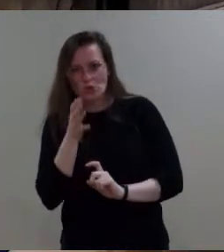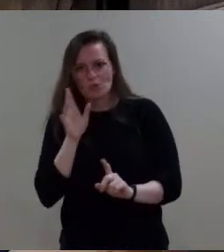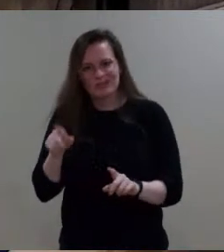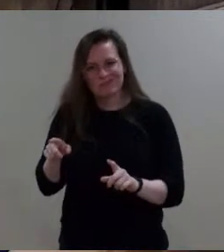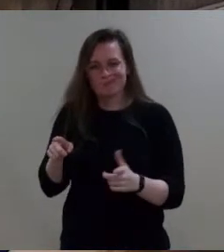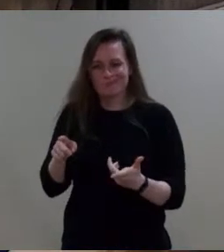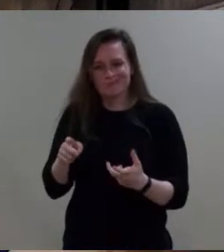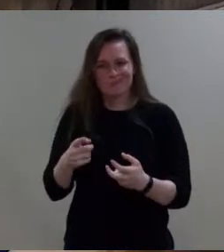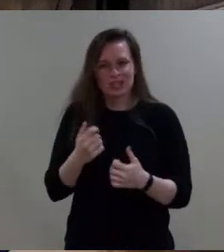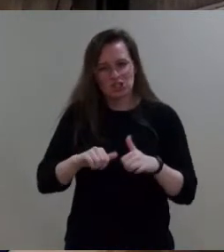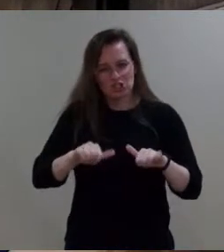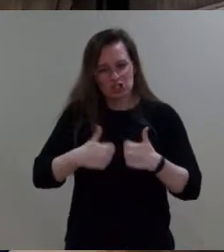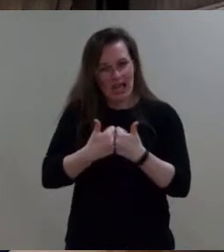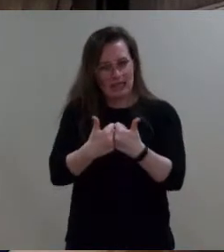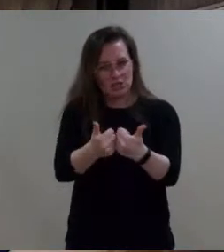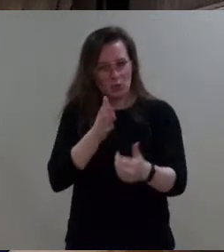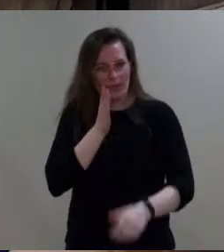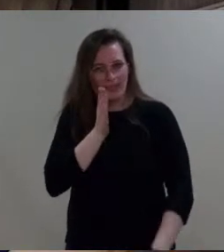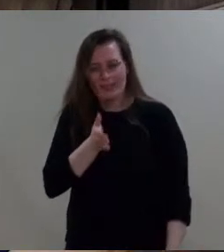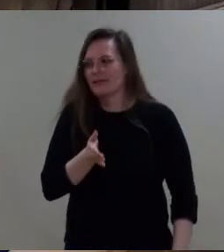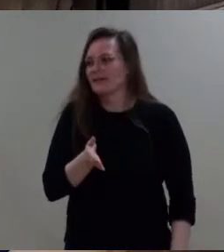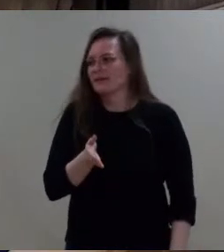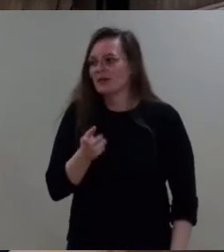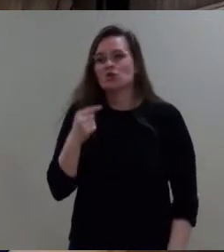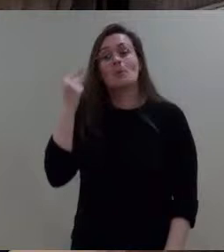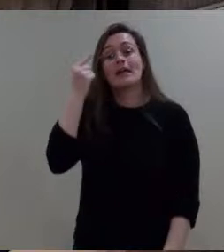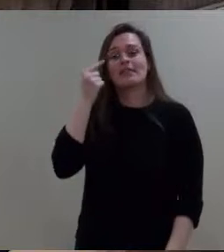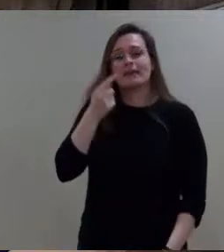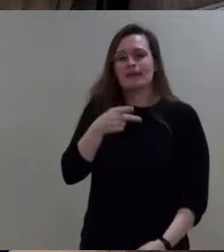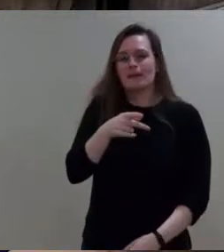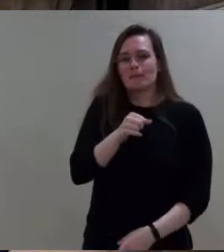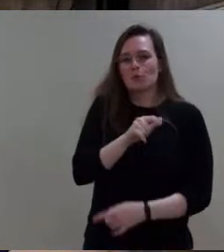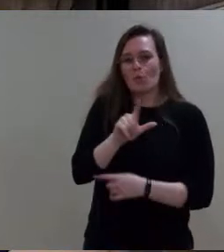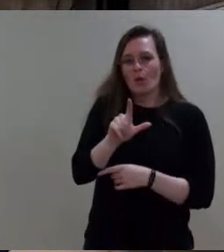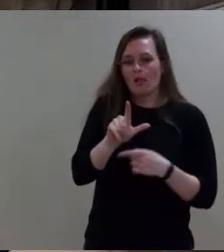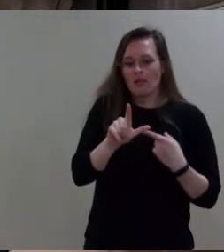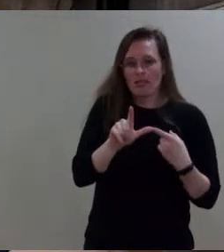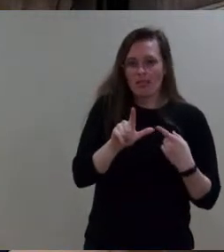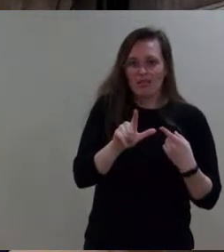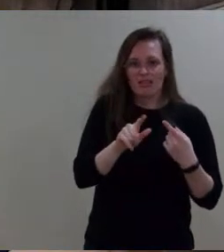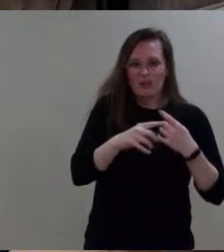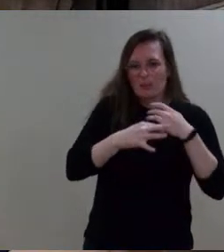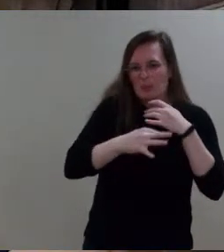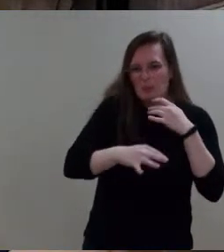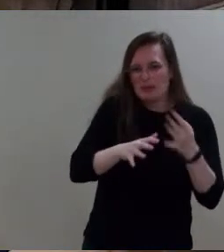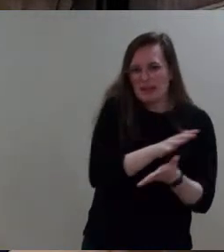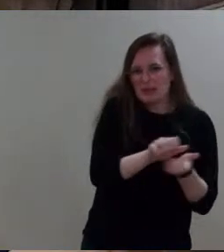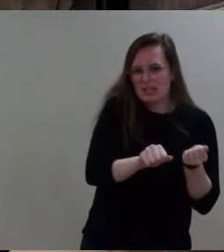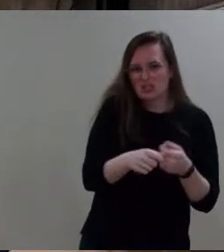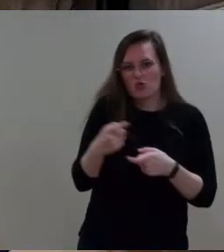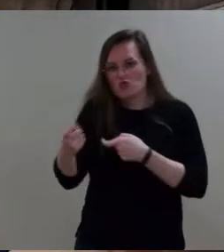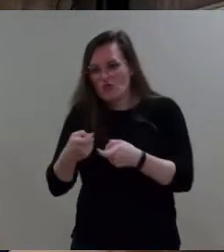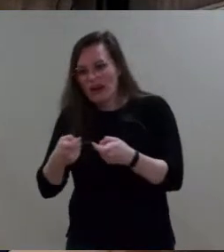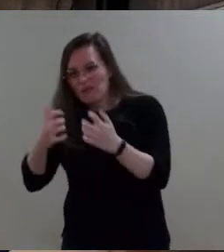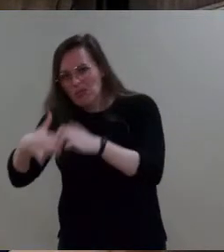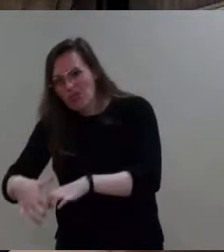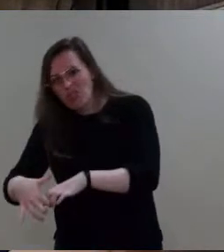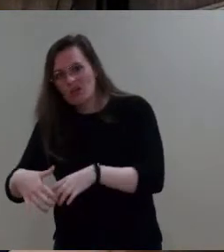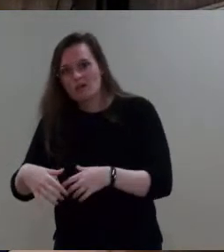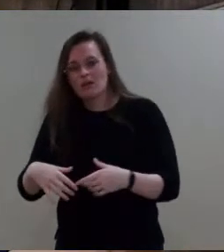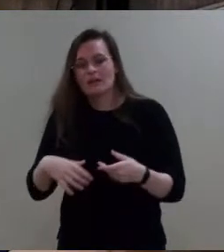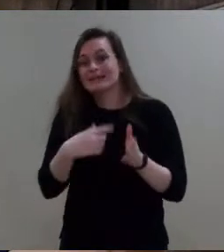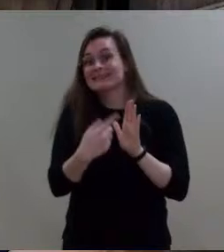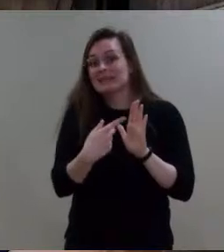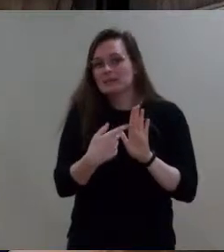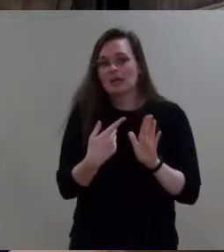guess when I think of a pool breaking or a rink or anything, sometimes you've got to fix the pool, but you can't fix the kitchen, and that's where